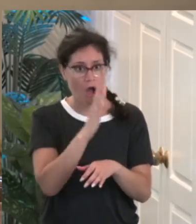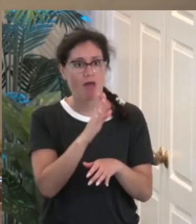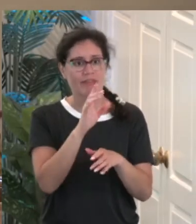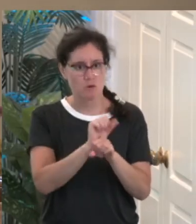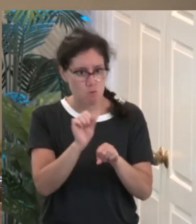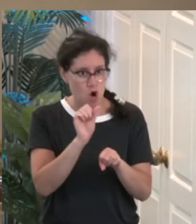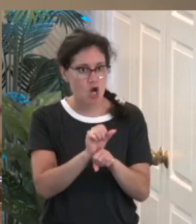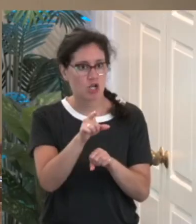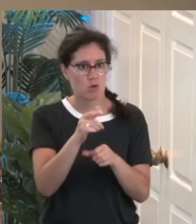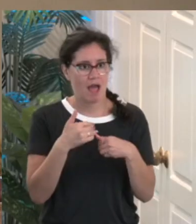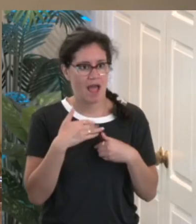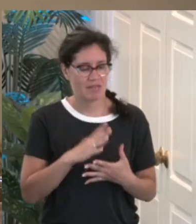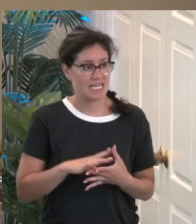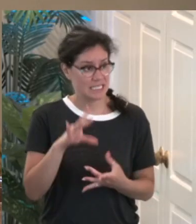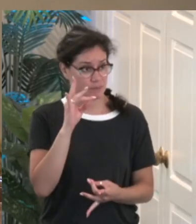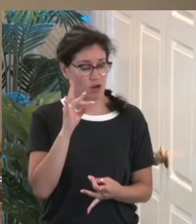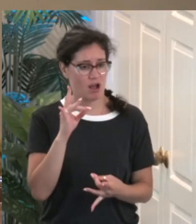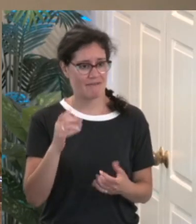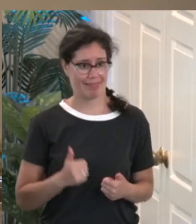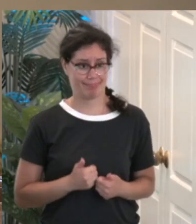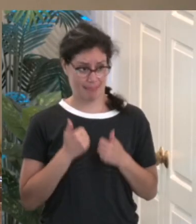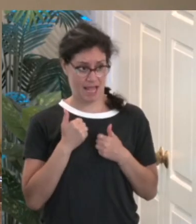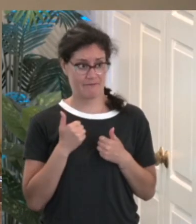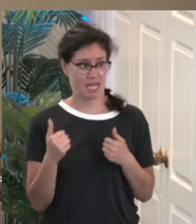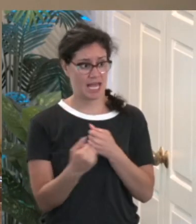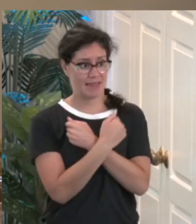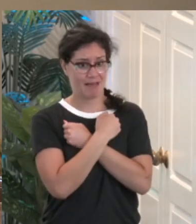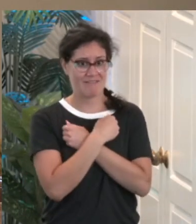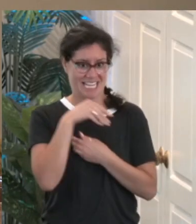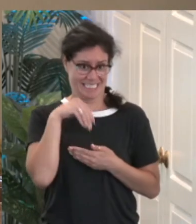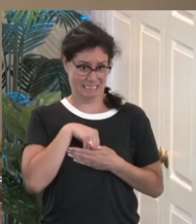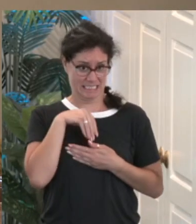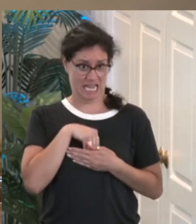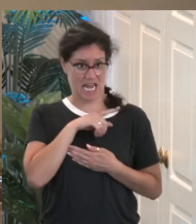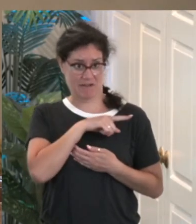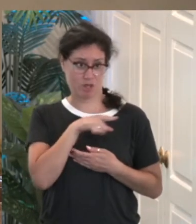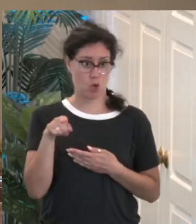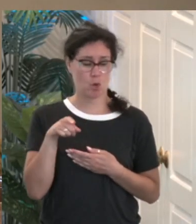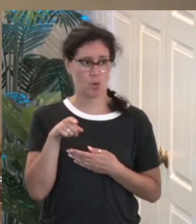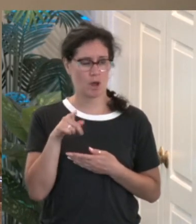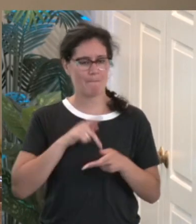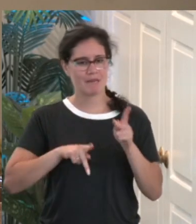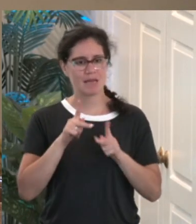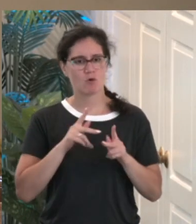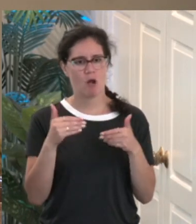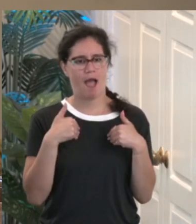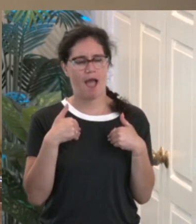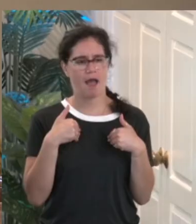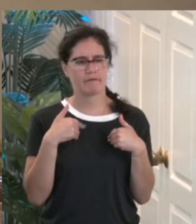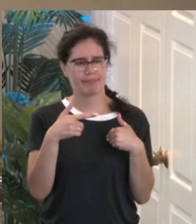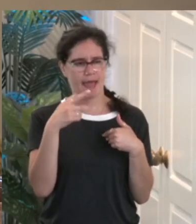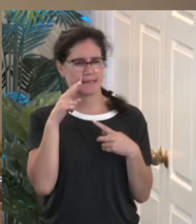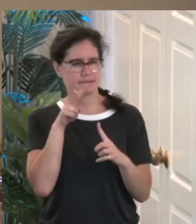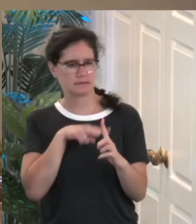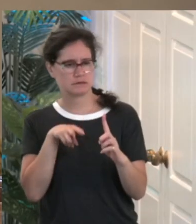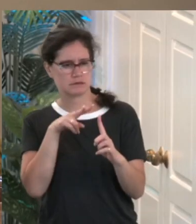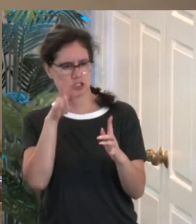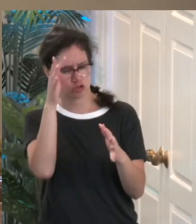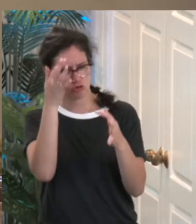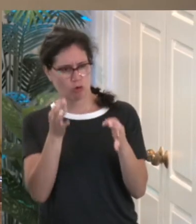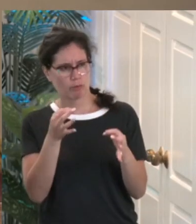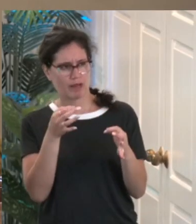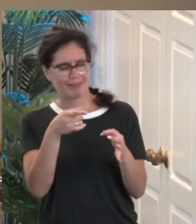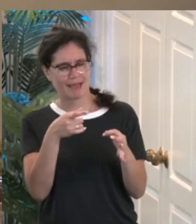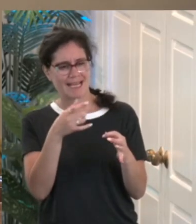have the spirit of life and love, and it's all in you. People who have that discernment, they can tell. They can